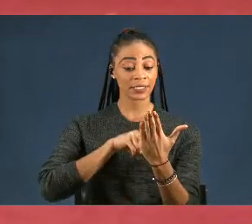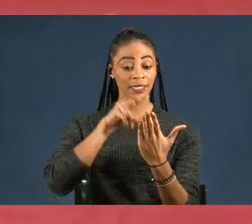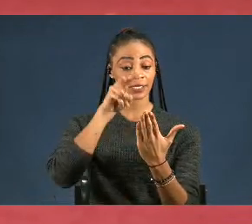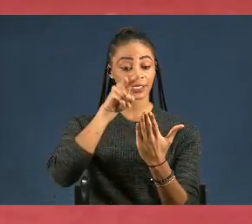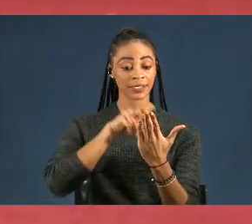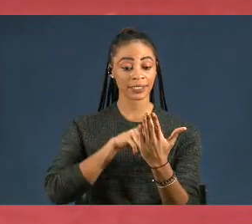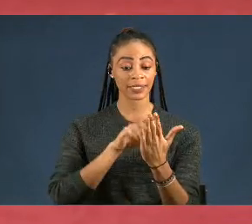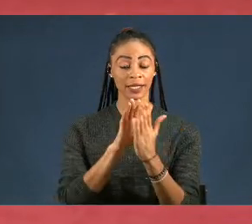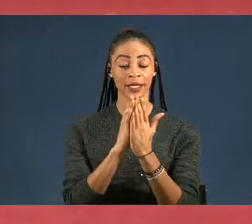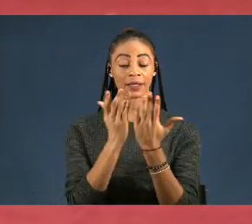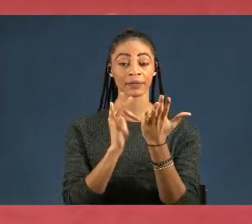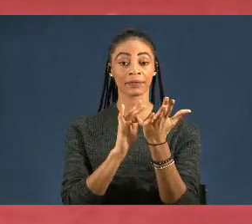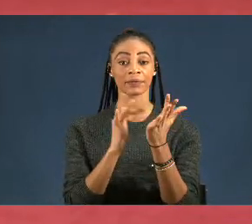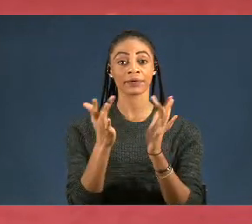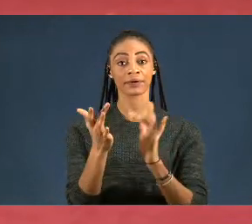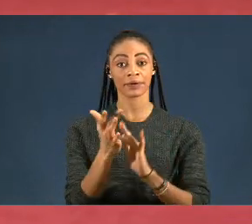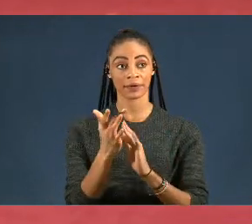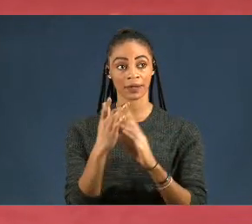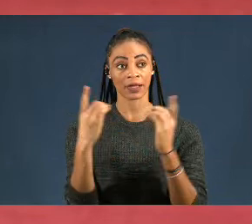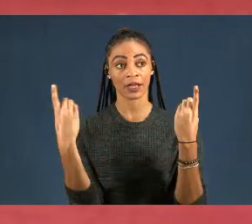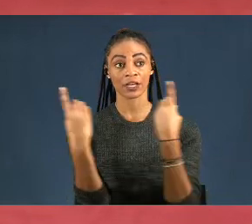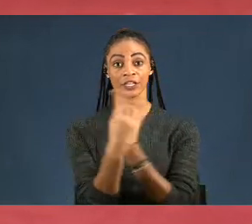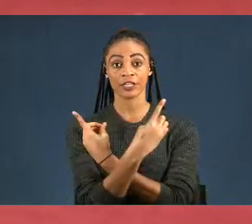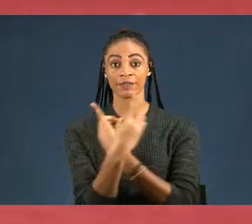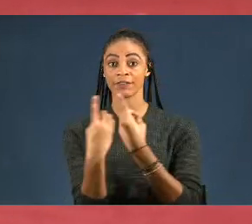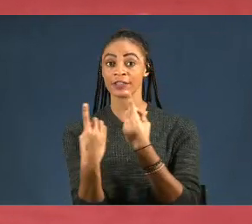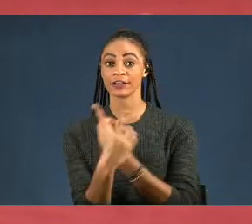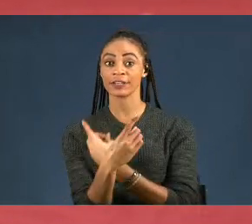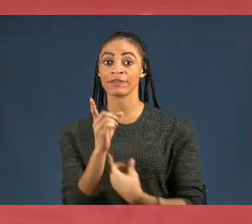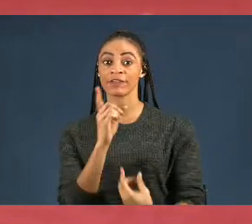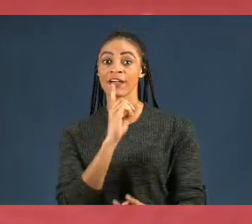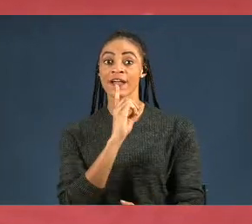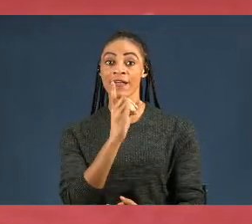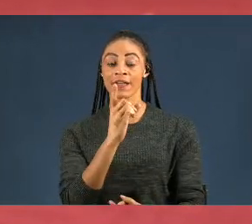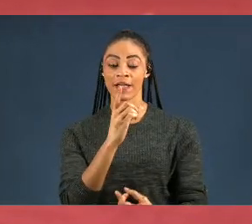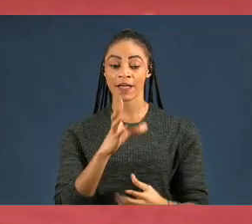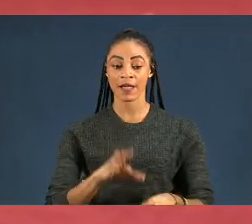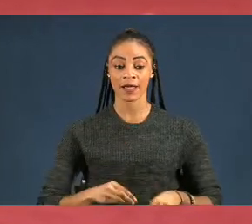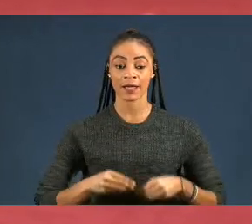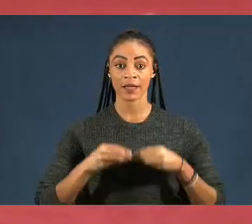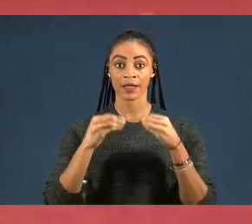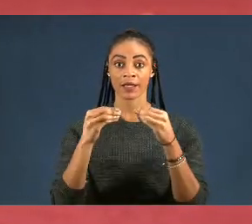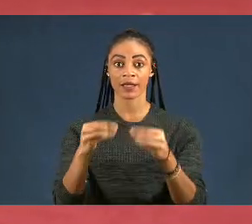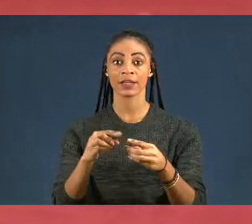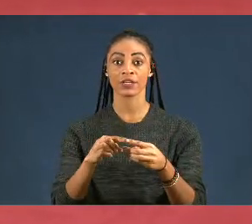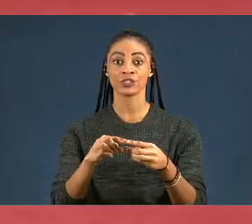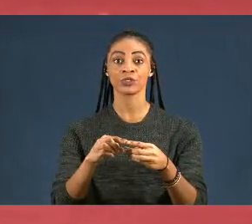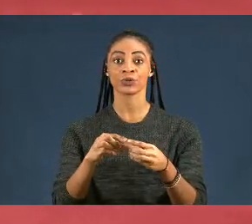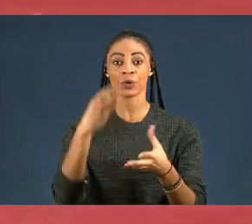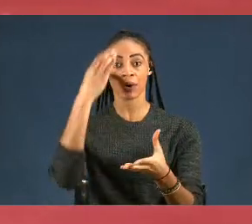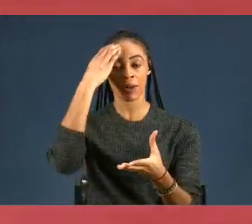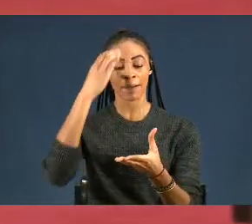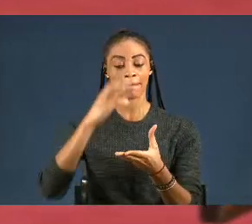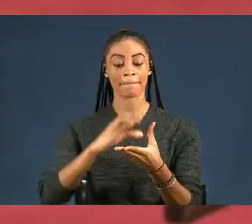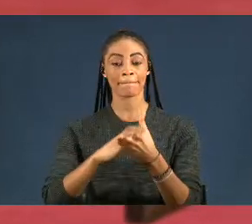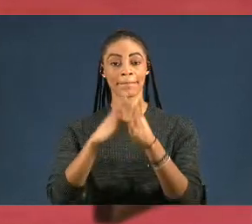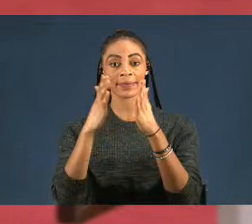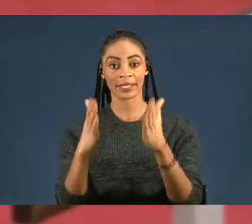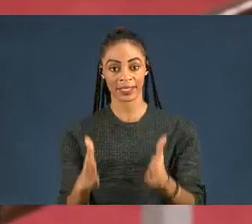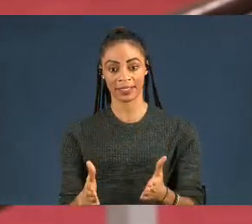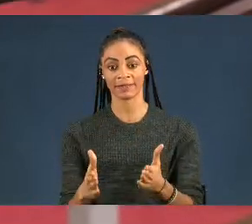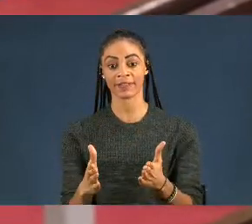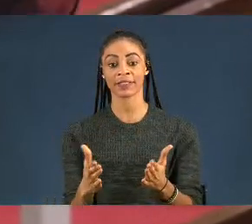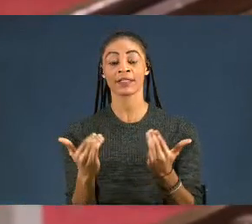there are different instructions that have been given to the believers. I want you, in your free time, you can look at the